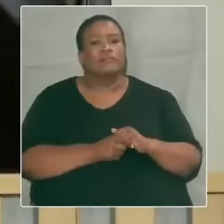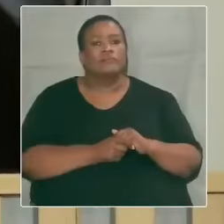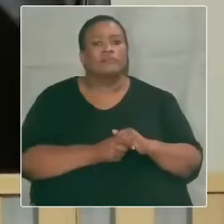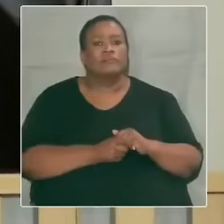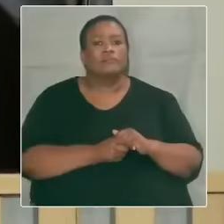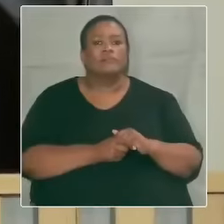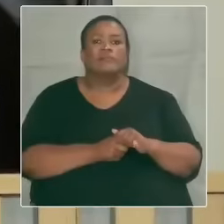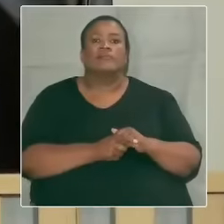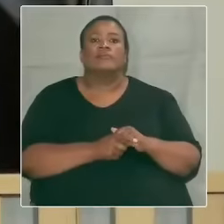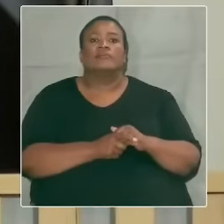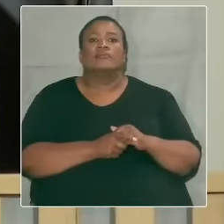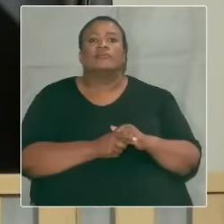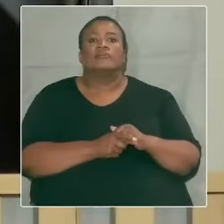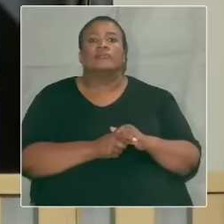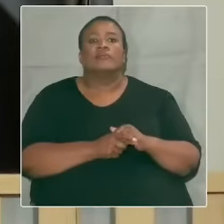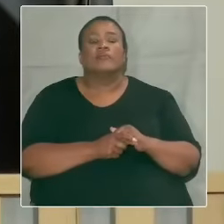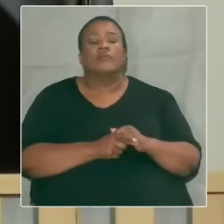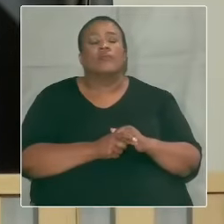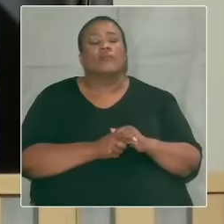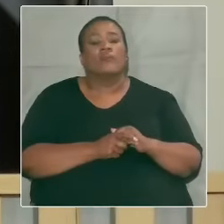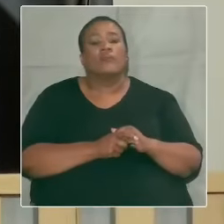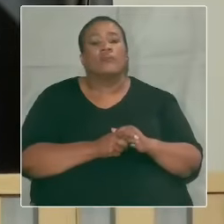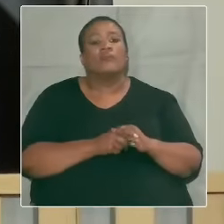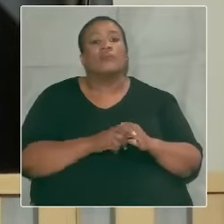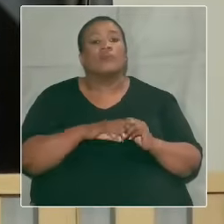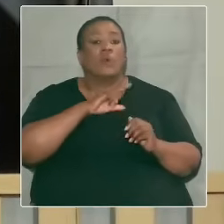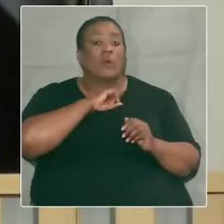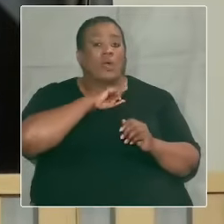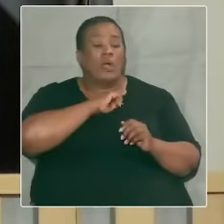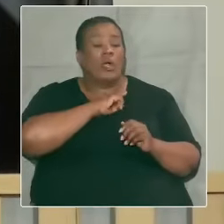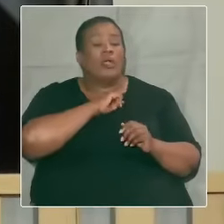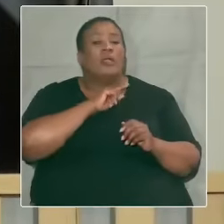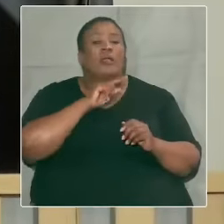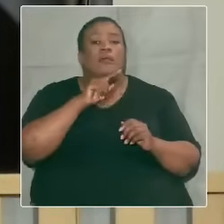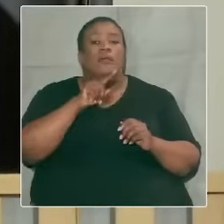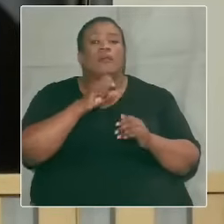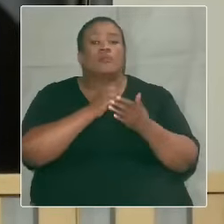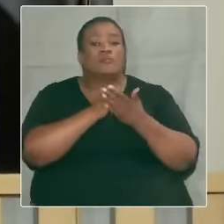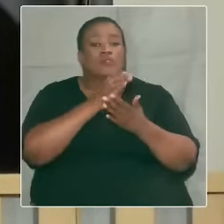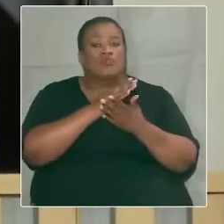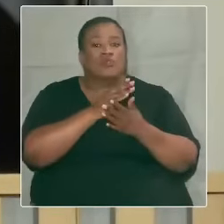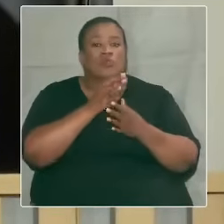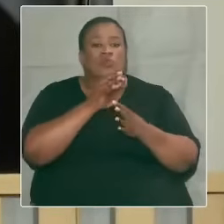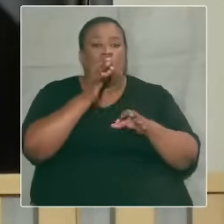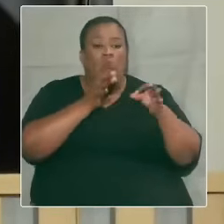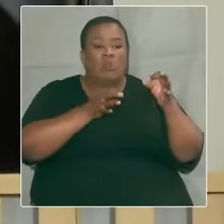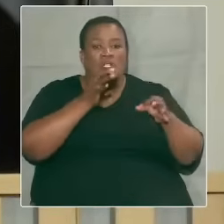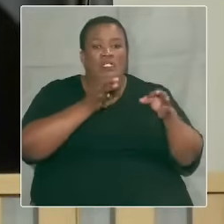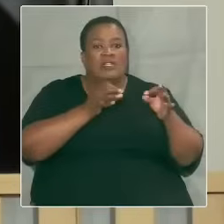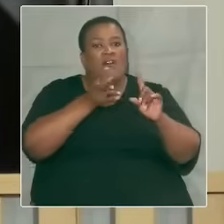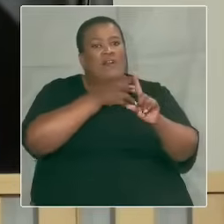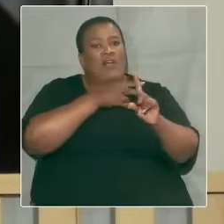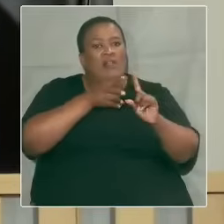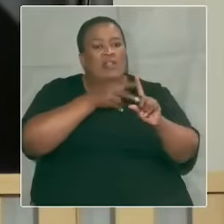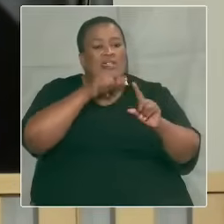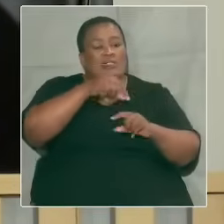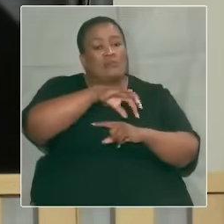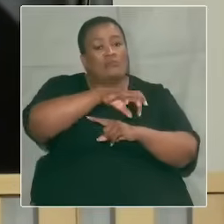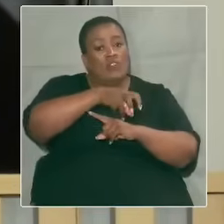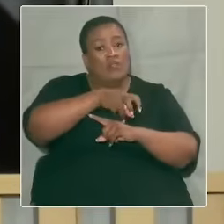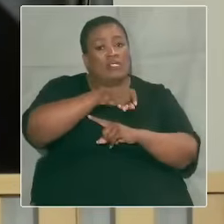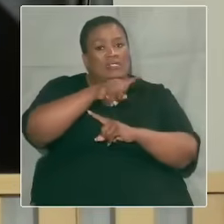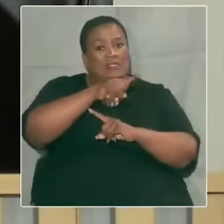justice and correctional services in order to stabilize political violence in the province